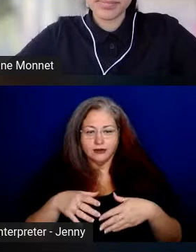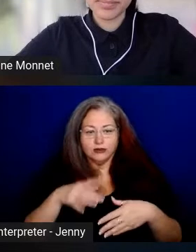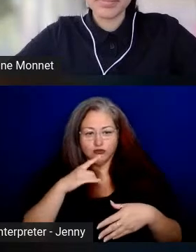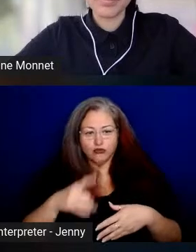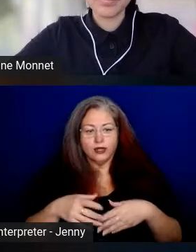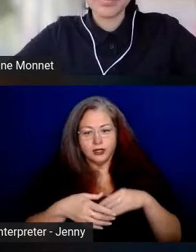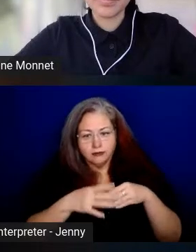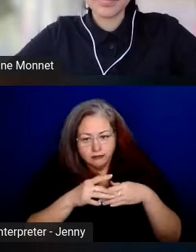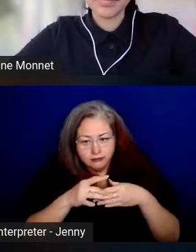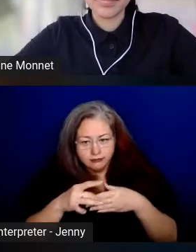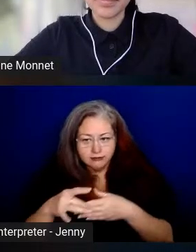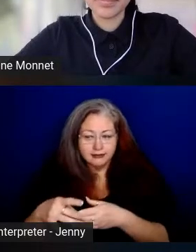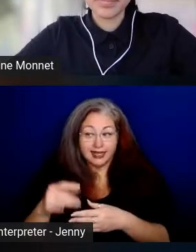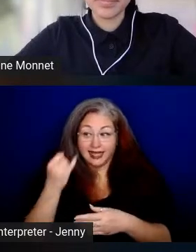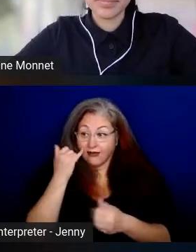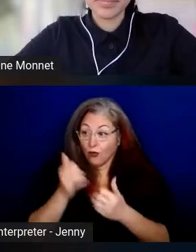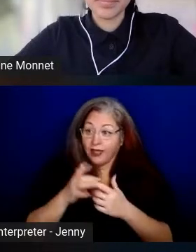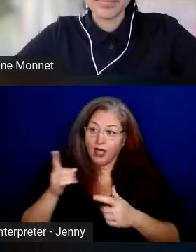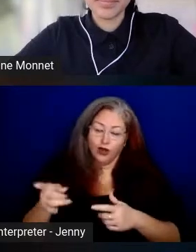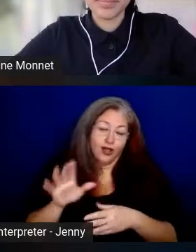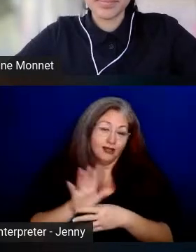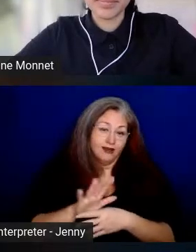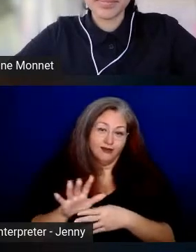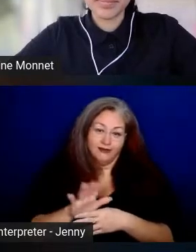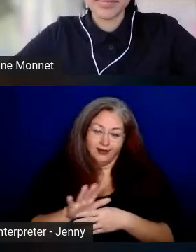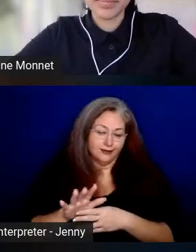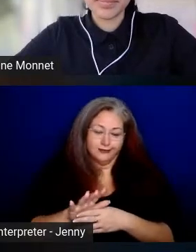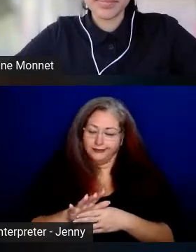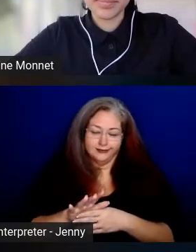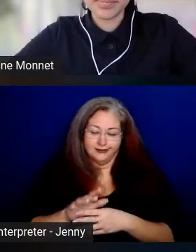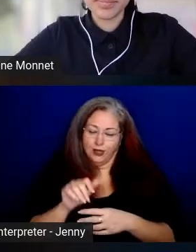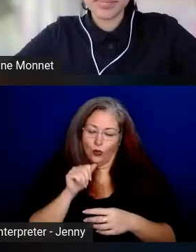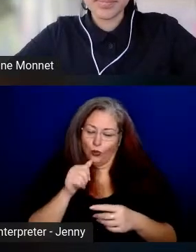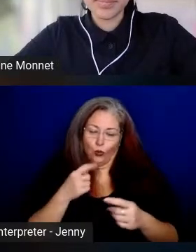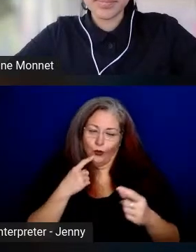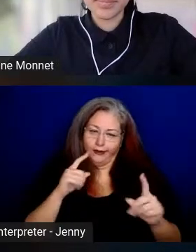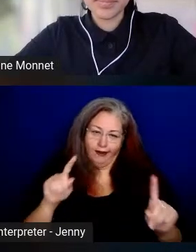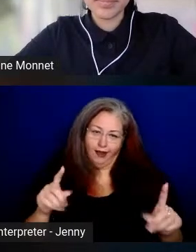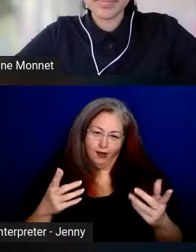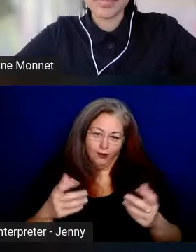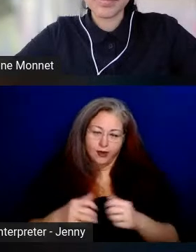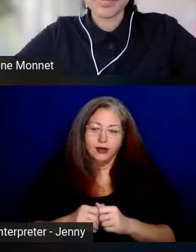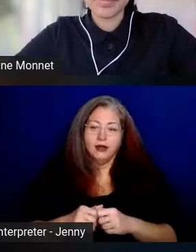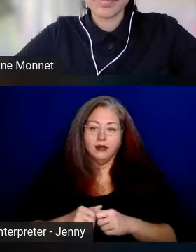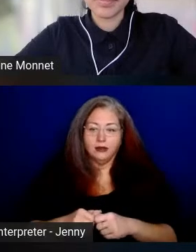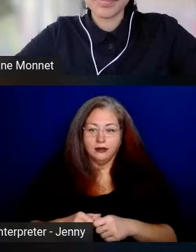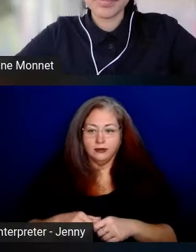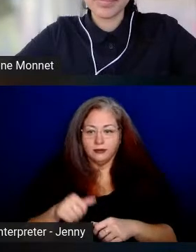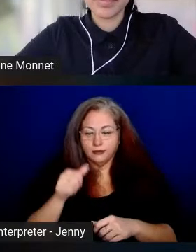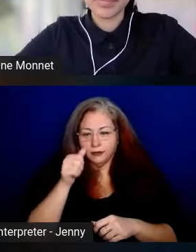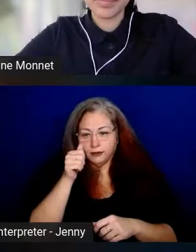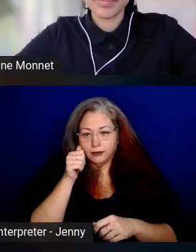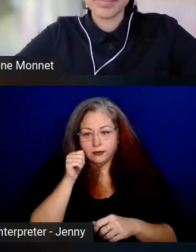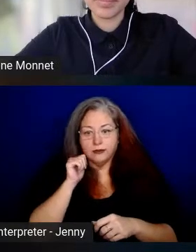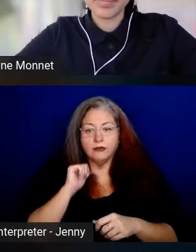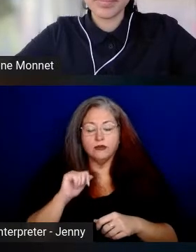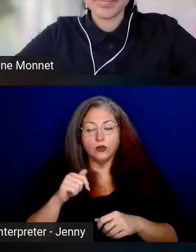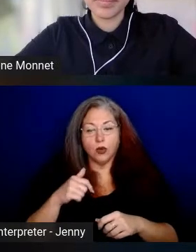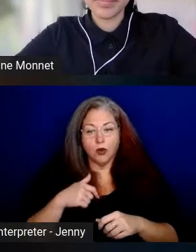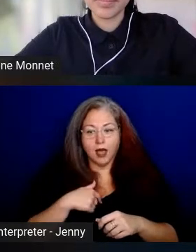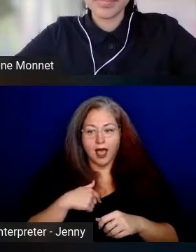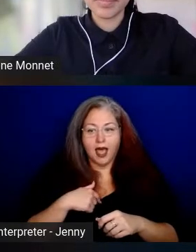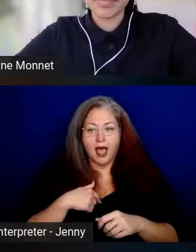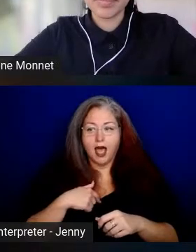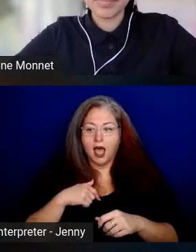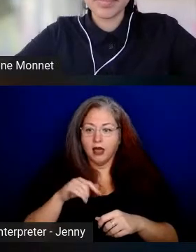me how to do this. Without her, the film would not have happened. Mm-hmm. And, you know, I picked up the